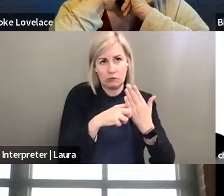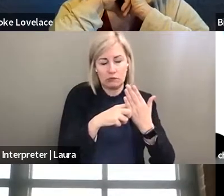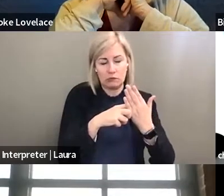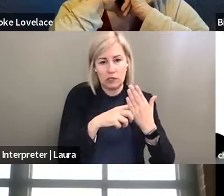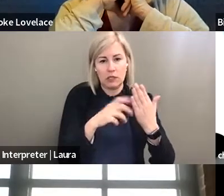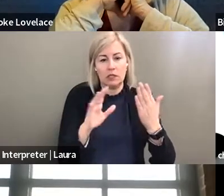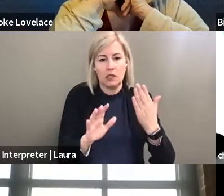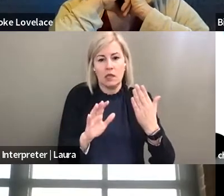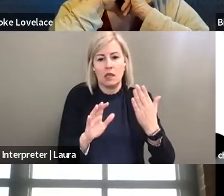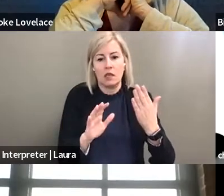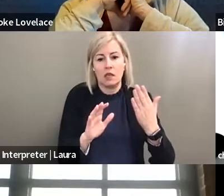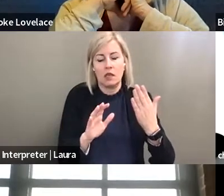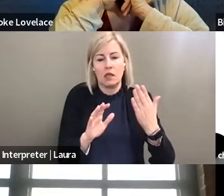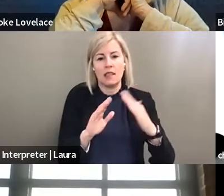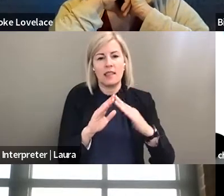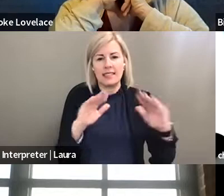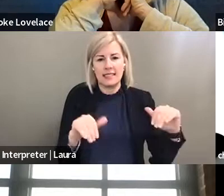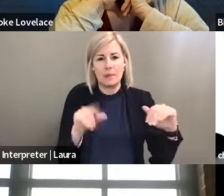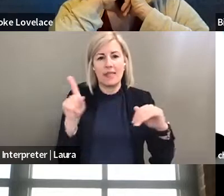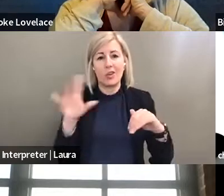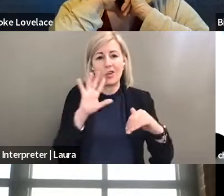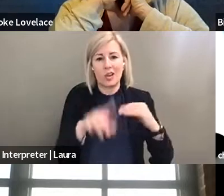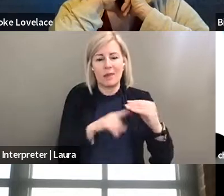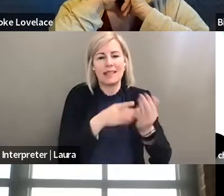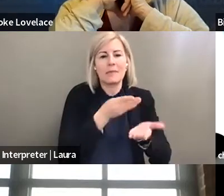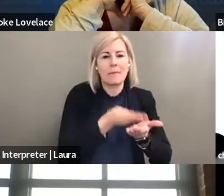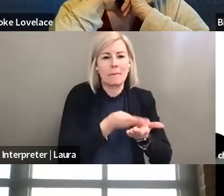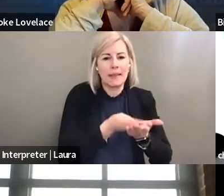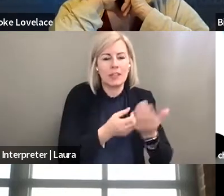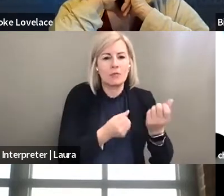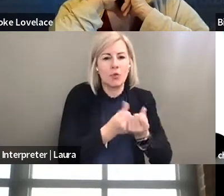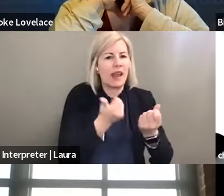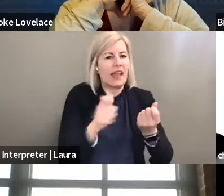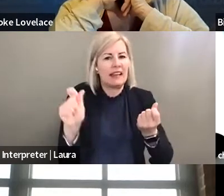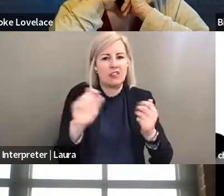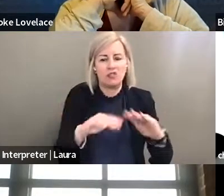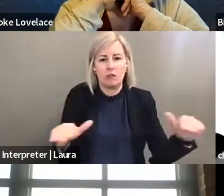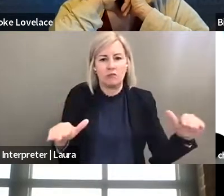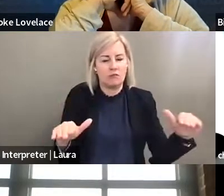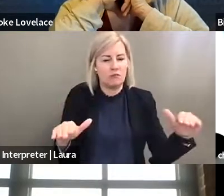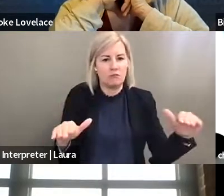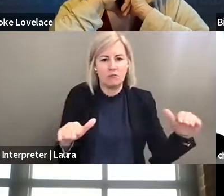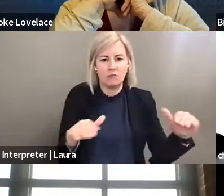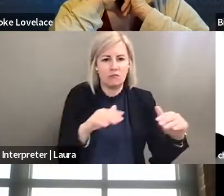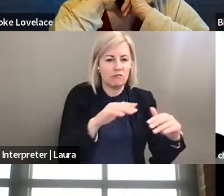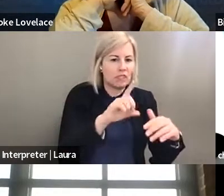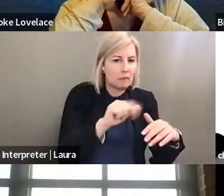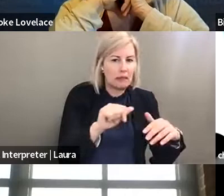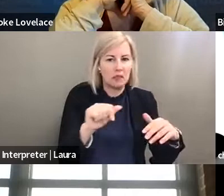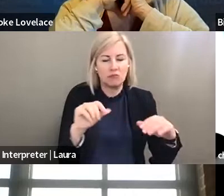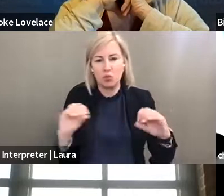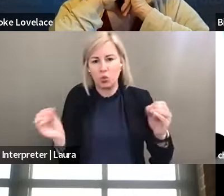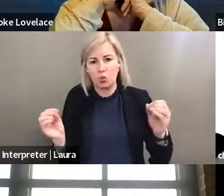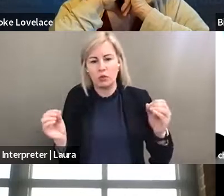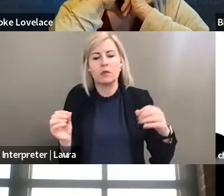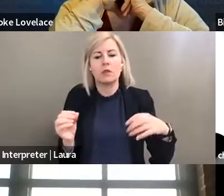way, the voucher system they're talking about is just money to support any child. It could be a child with disability or a child without. And I know that we're talking about it in